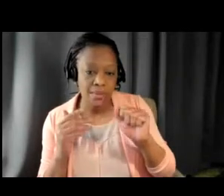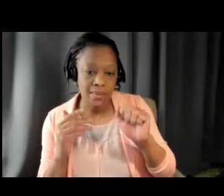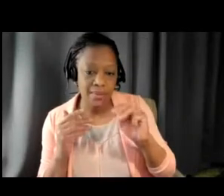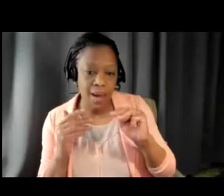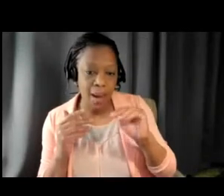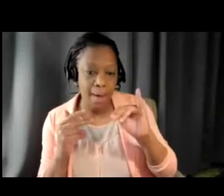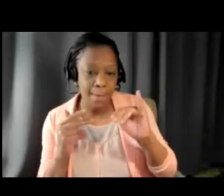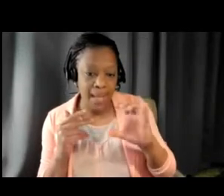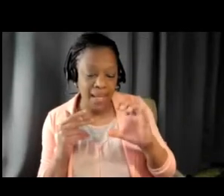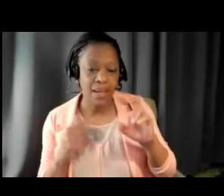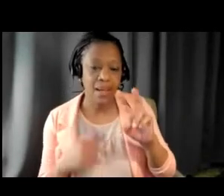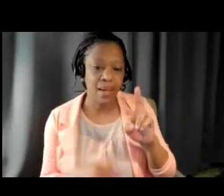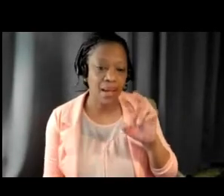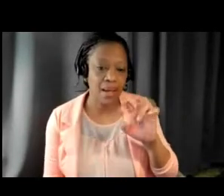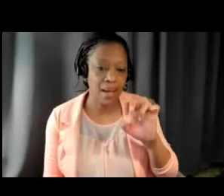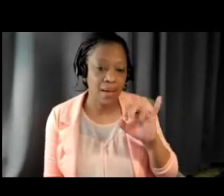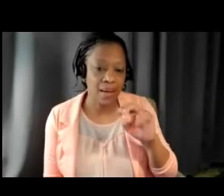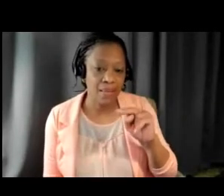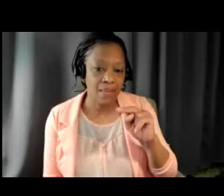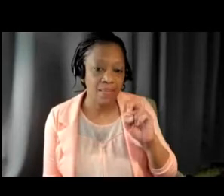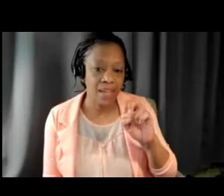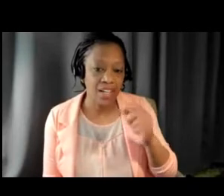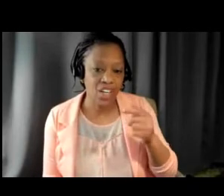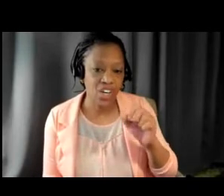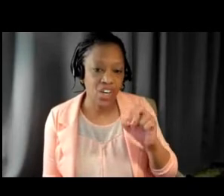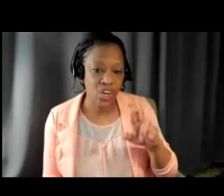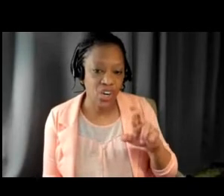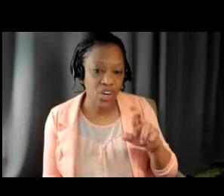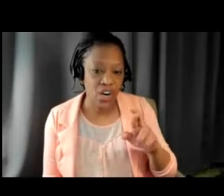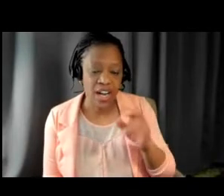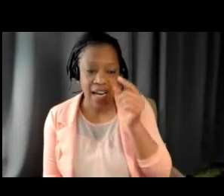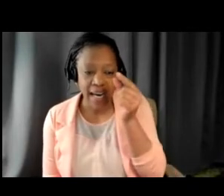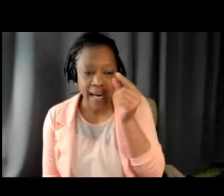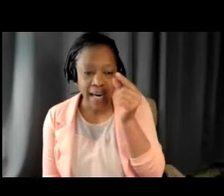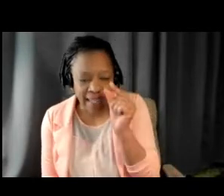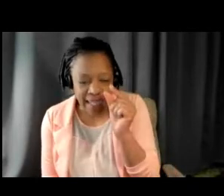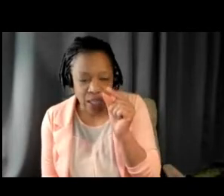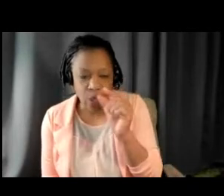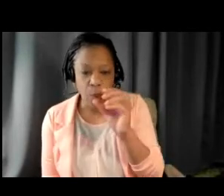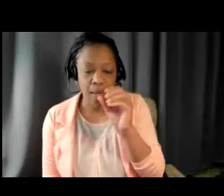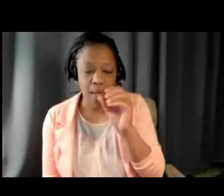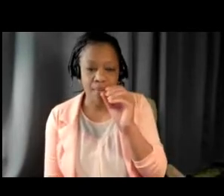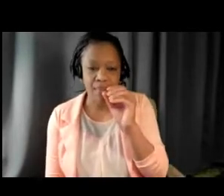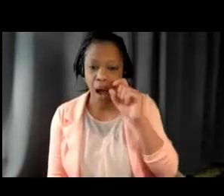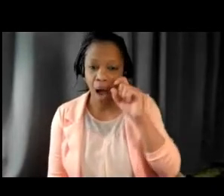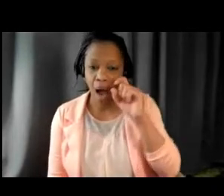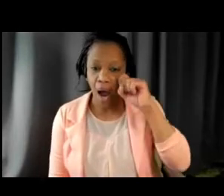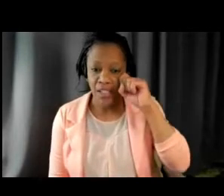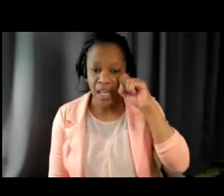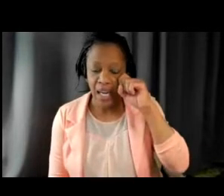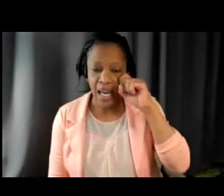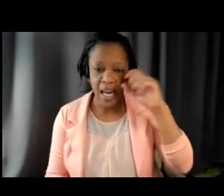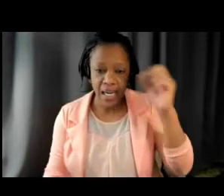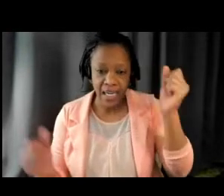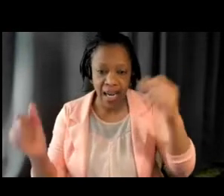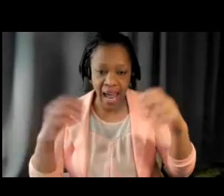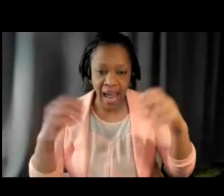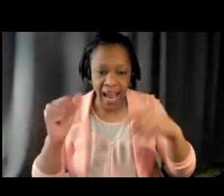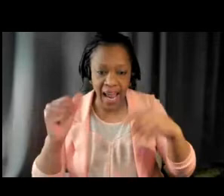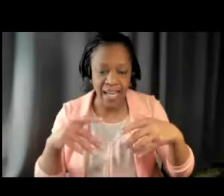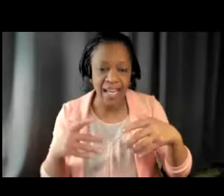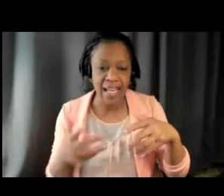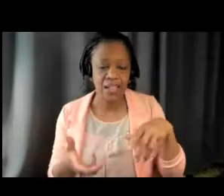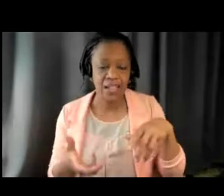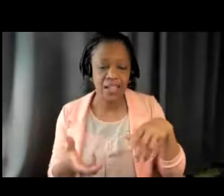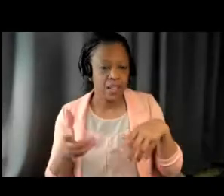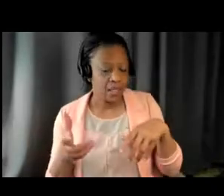Yeah. And it's that simple. So if people are looking for a simple salad to make at home, and you're tired